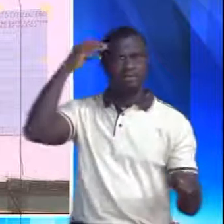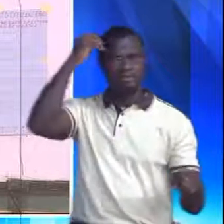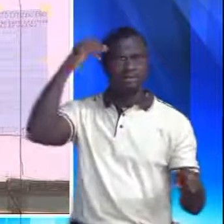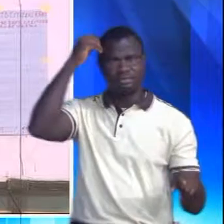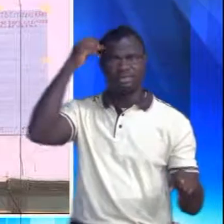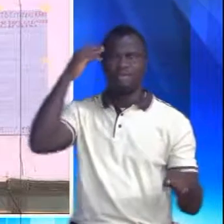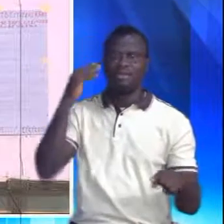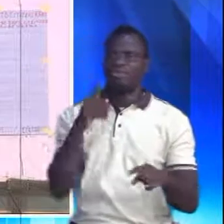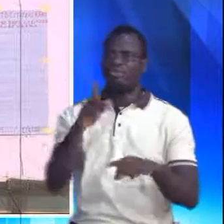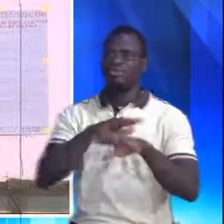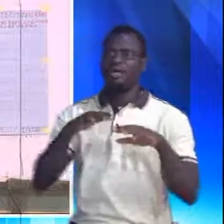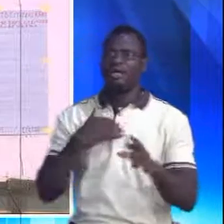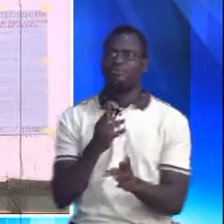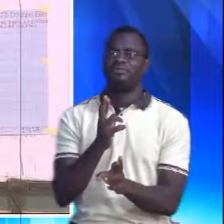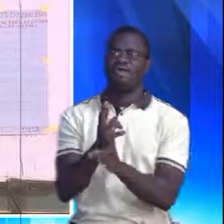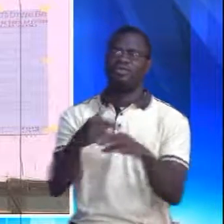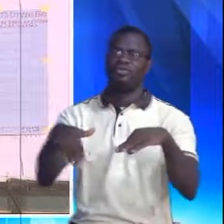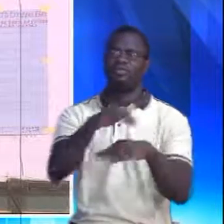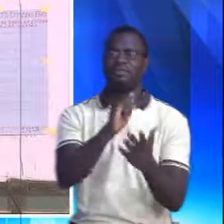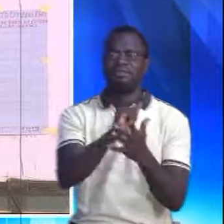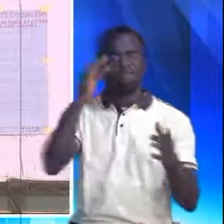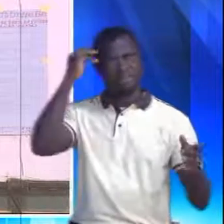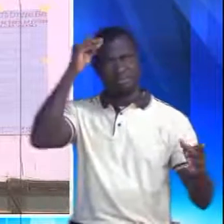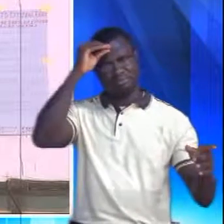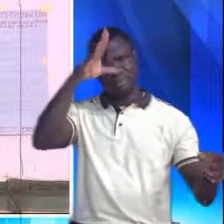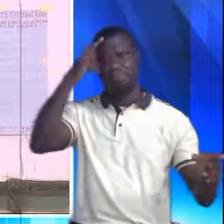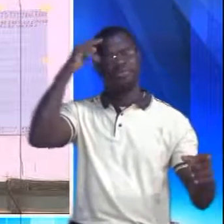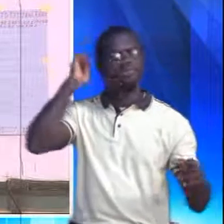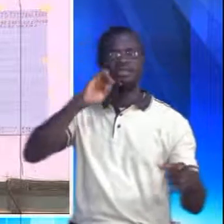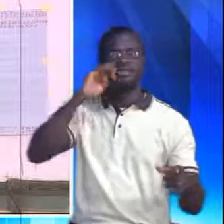people lost their property forever. Nothing to,